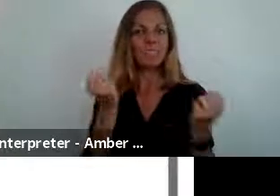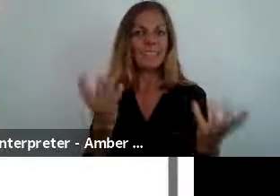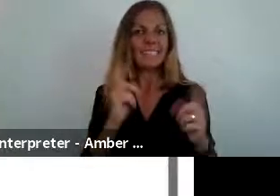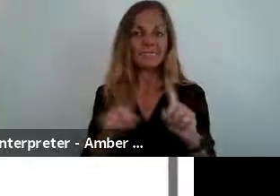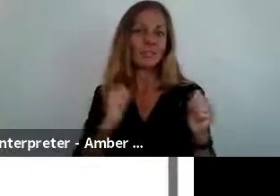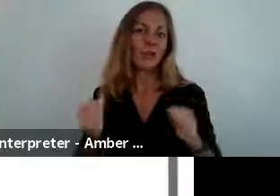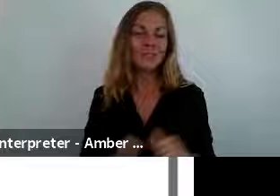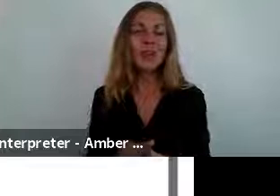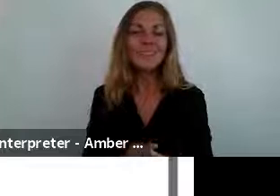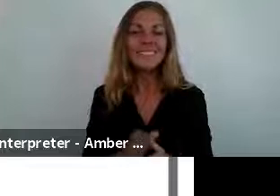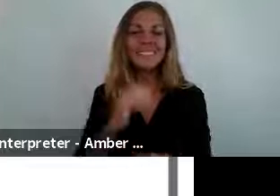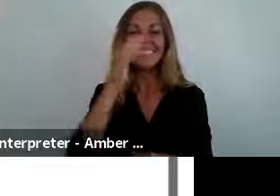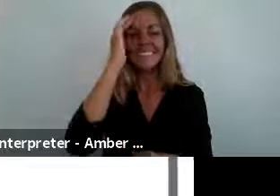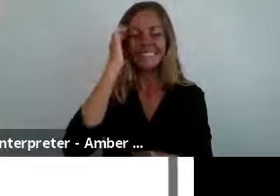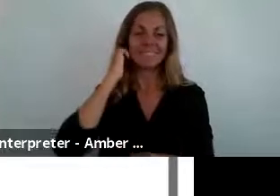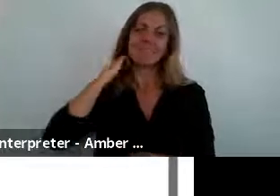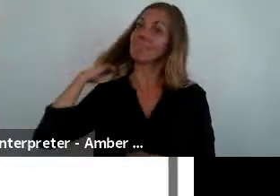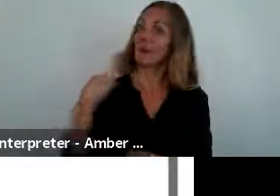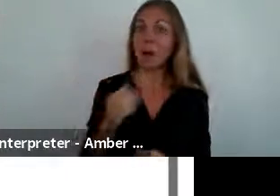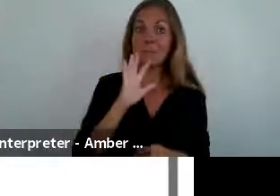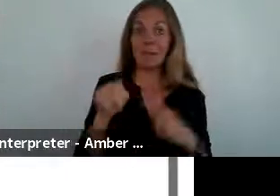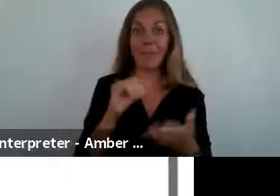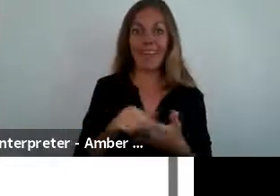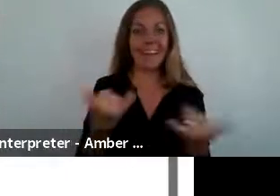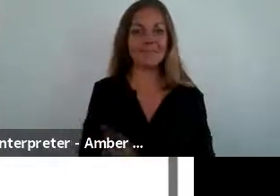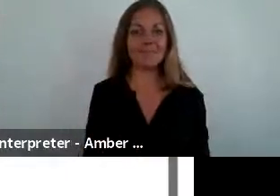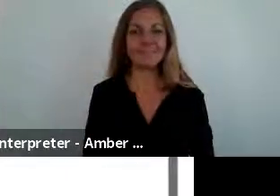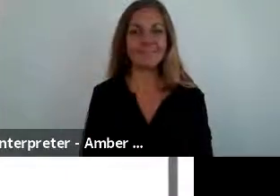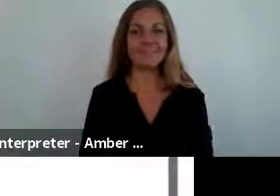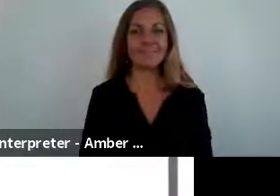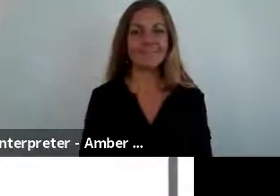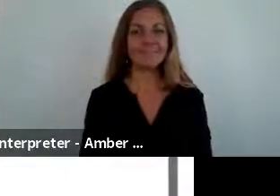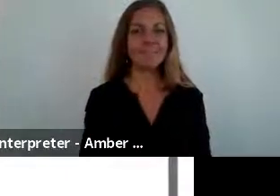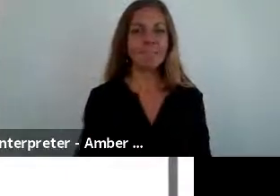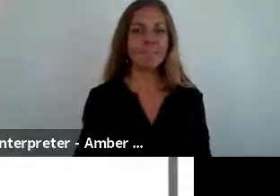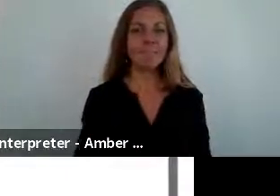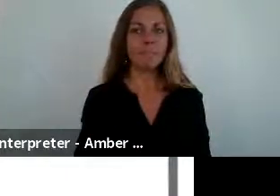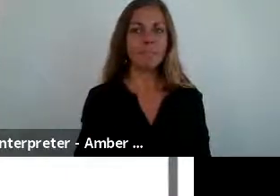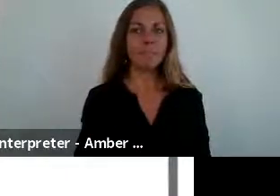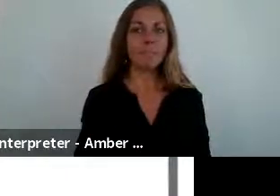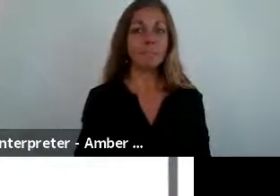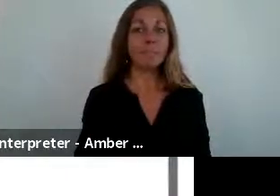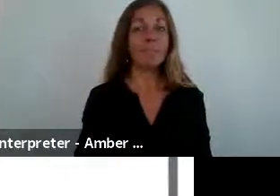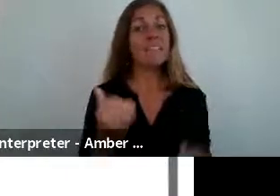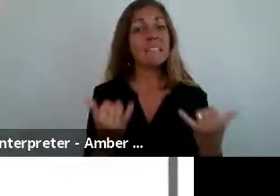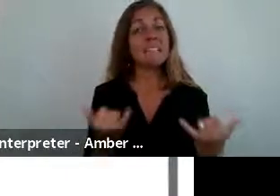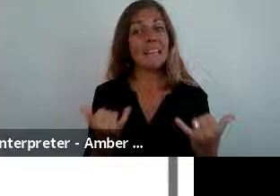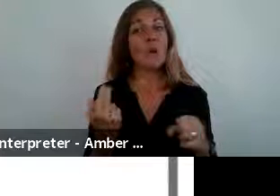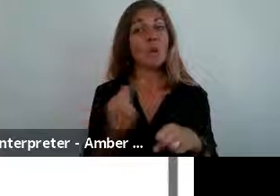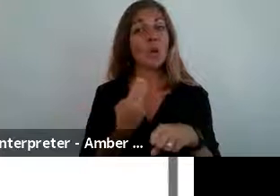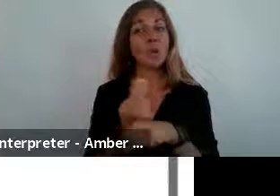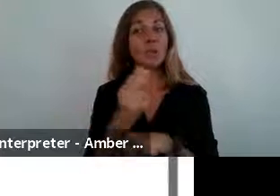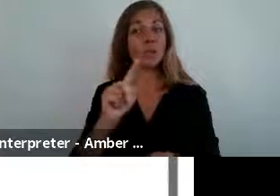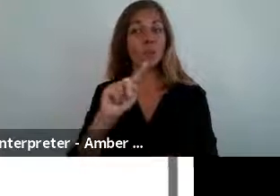So let's talk about that. So, you know, we're using Zoom today, and Zoom is